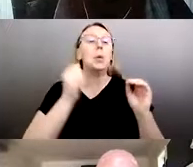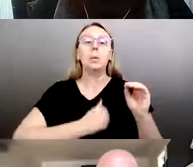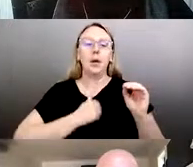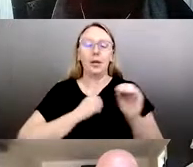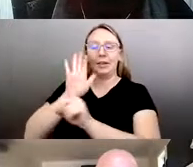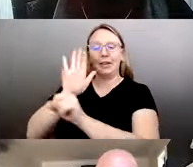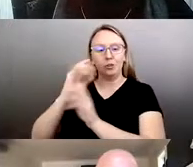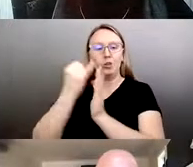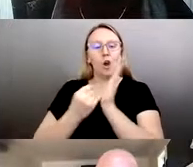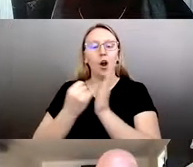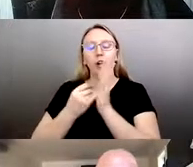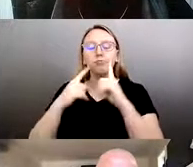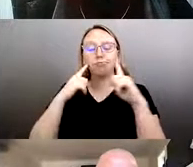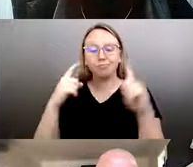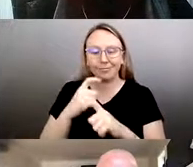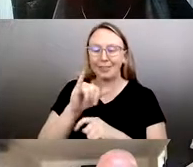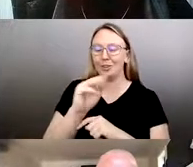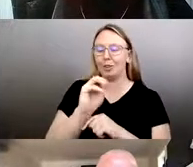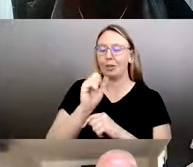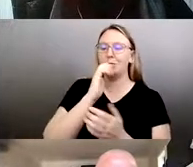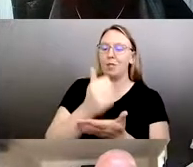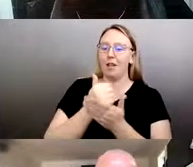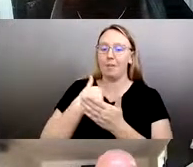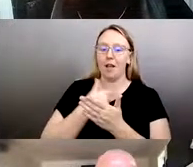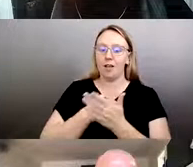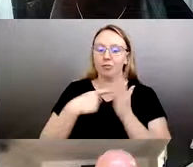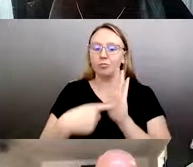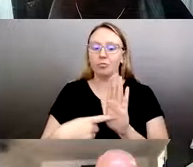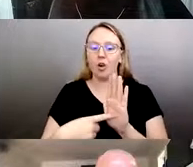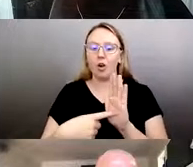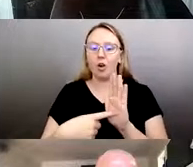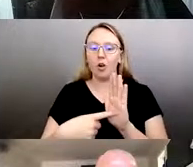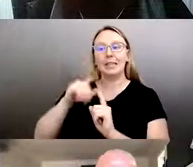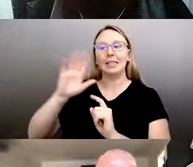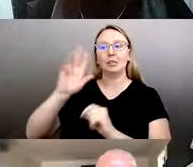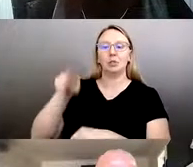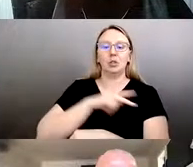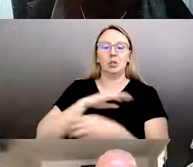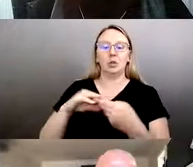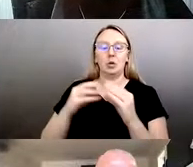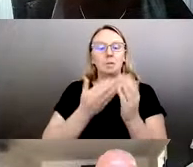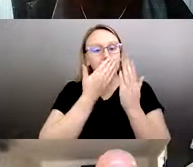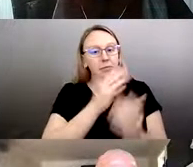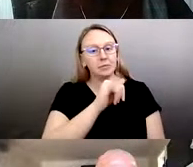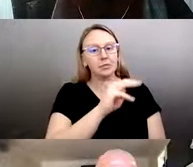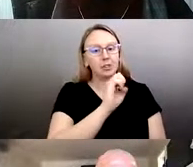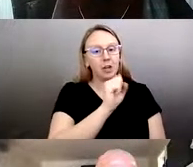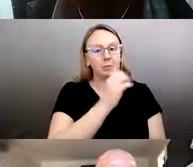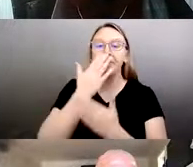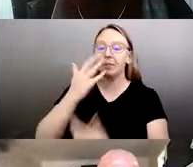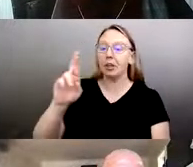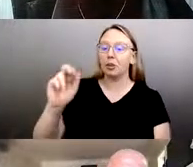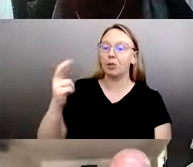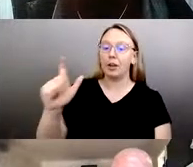as James will help us explore, as is his personal narrative. My thanks to James and to you, Rachel, as we step